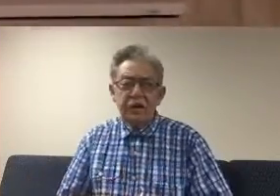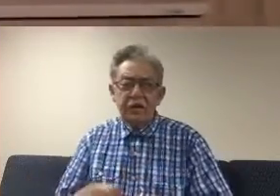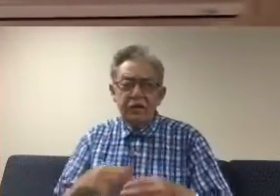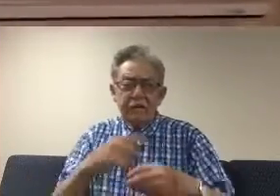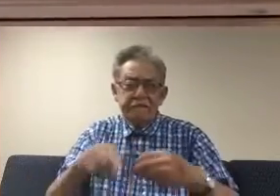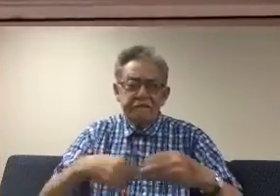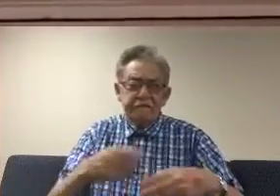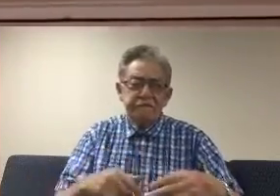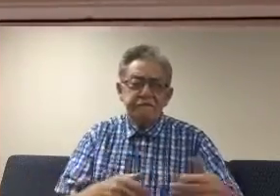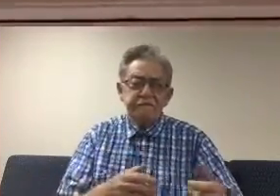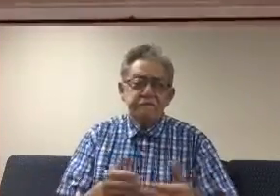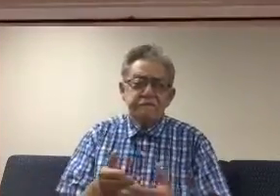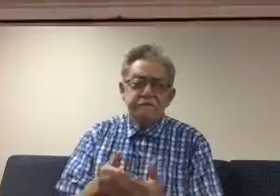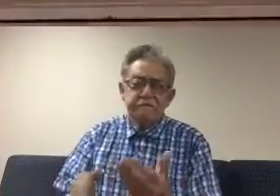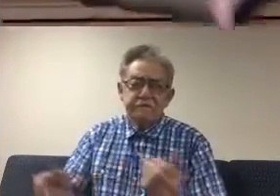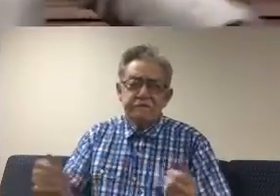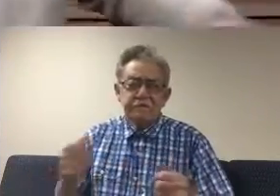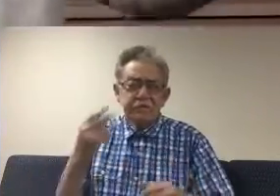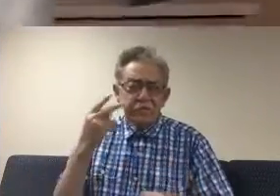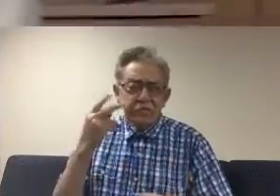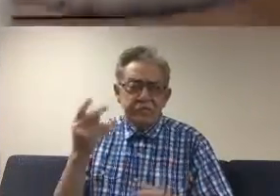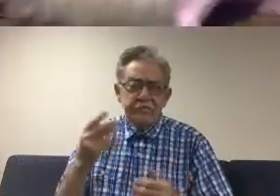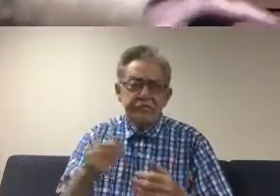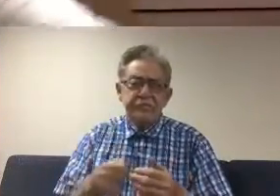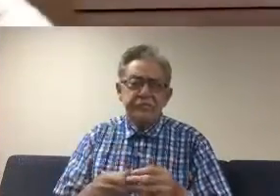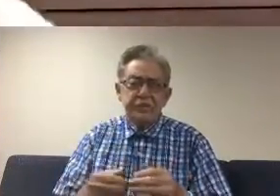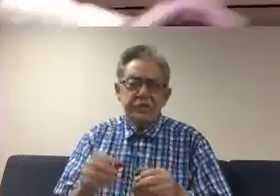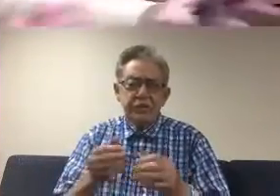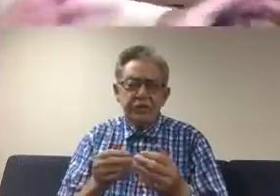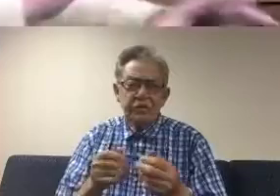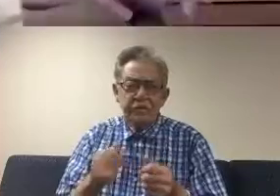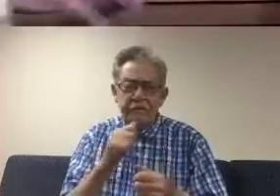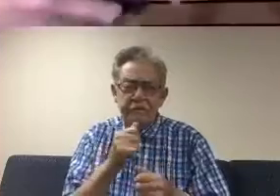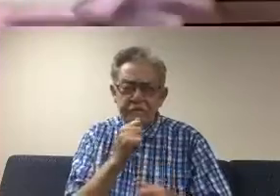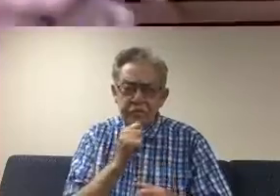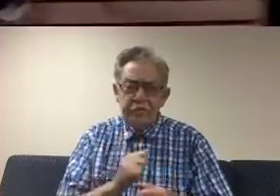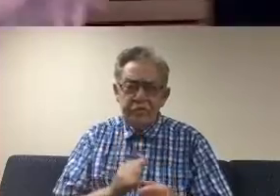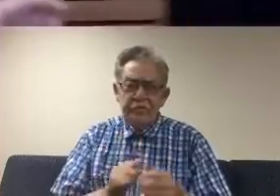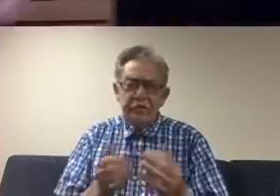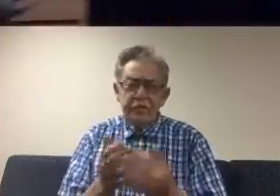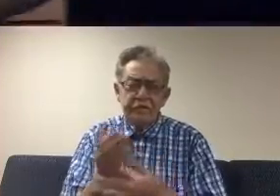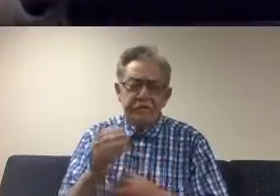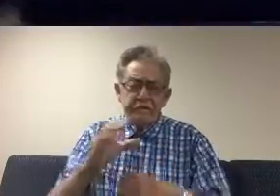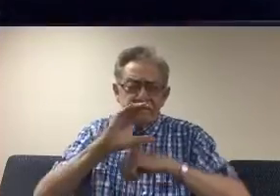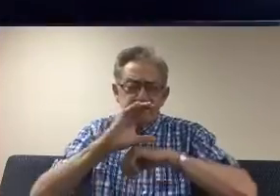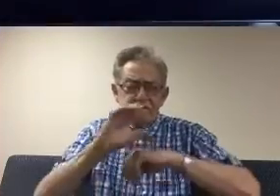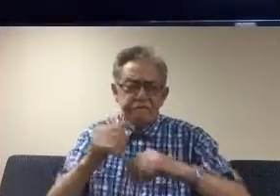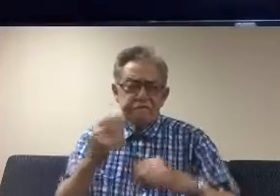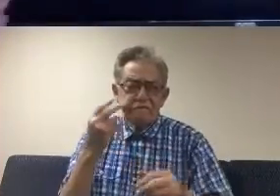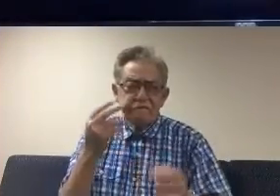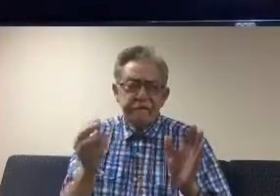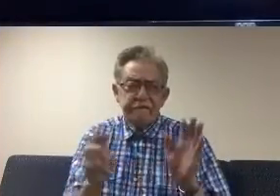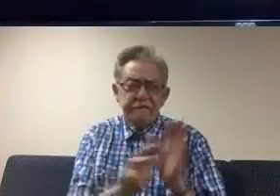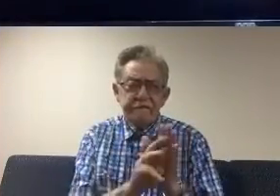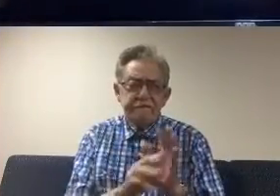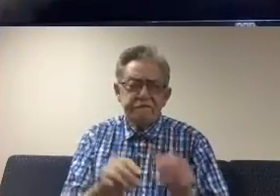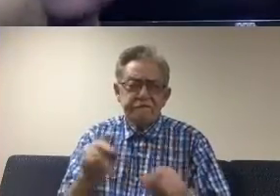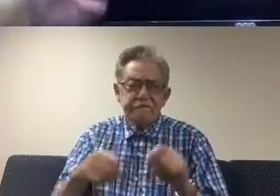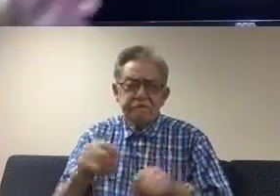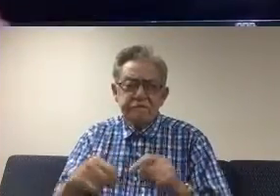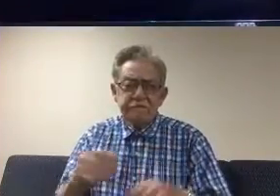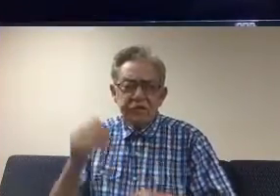have suffered through persecutions and have grown despite it all, and when they have seen the witness of people that you have known who